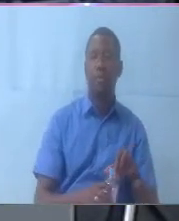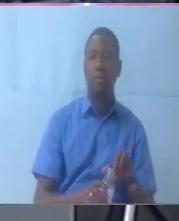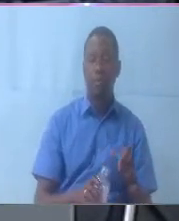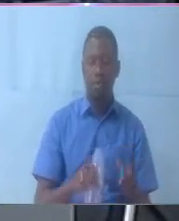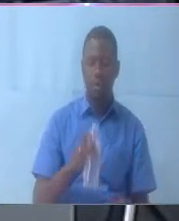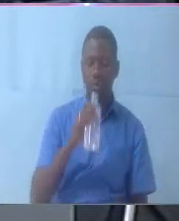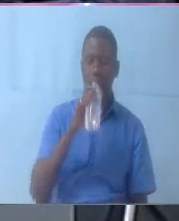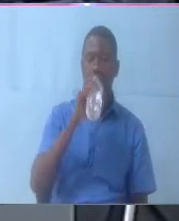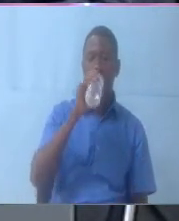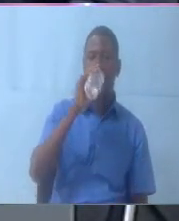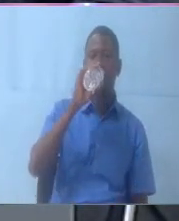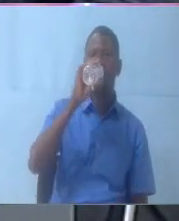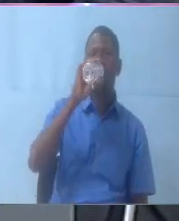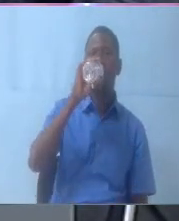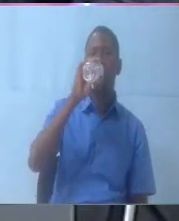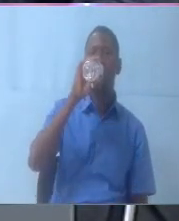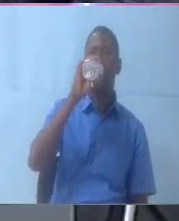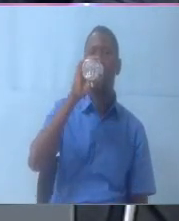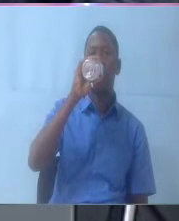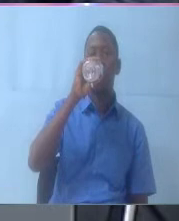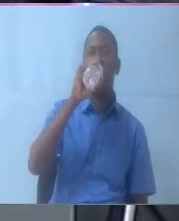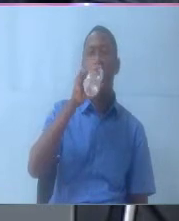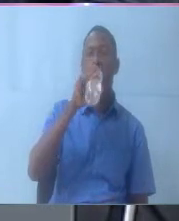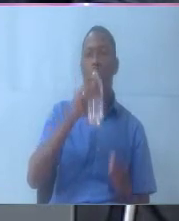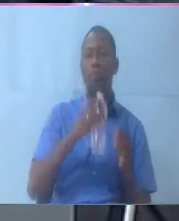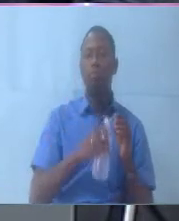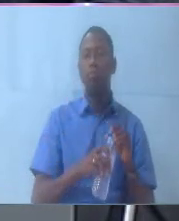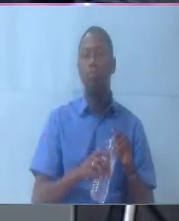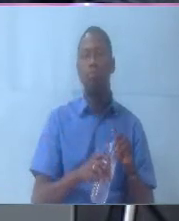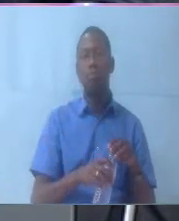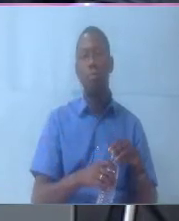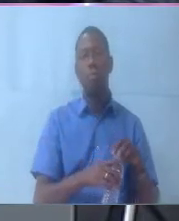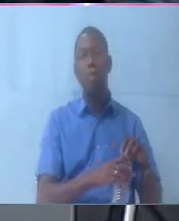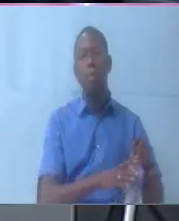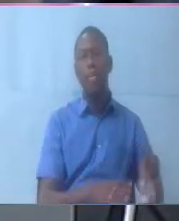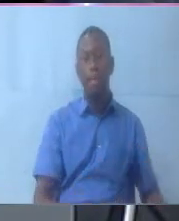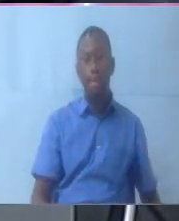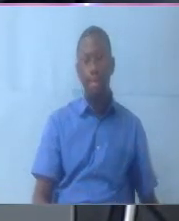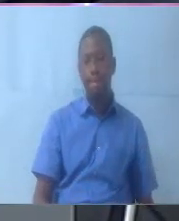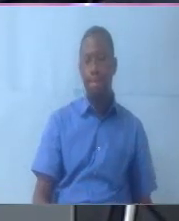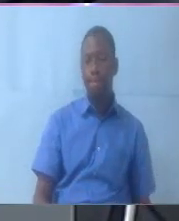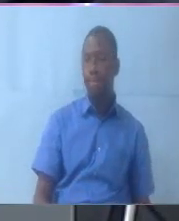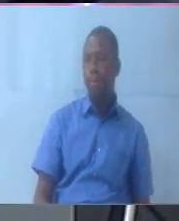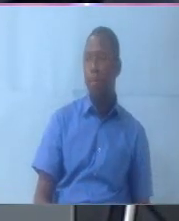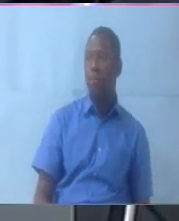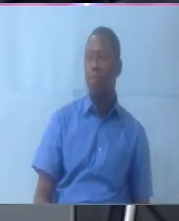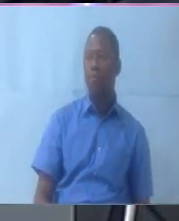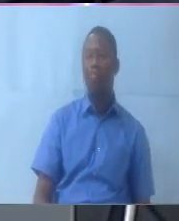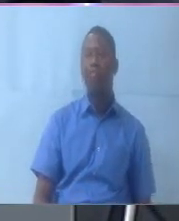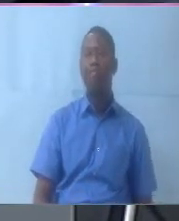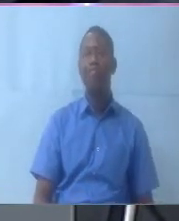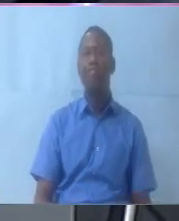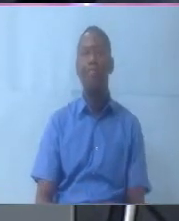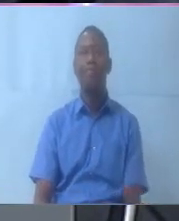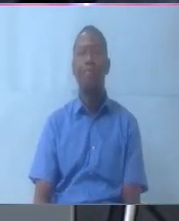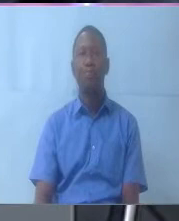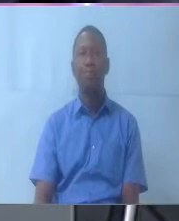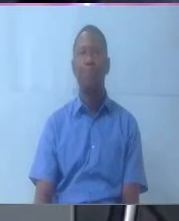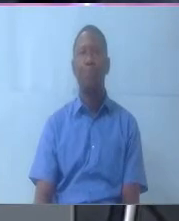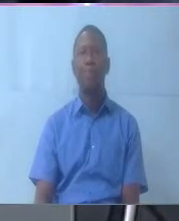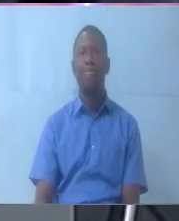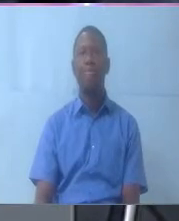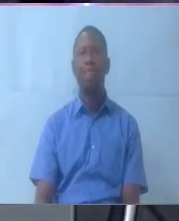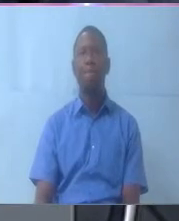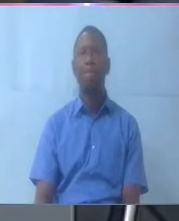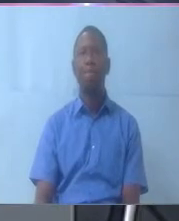del taki yin ko le kusifa kilingol puru aliol fanano ko yin alia satanya ja. So are you referring the judicial officers?